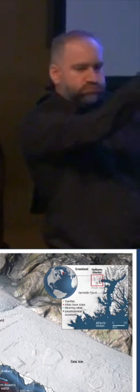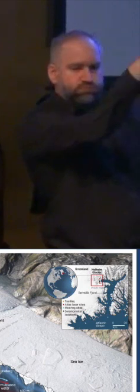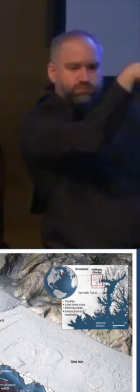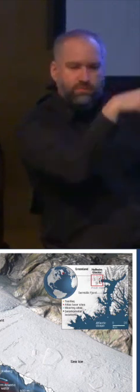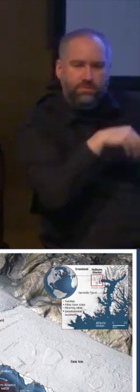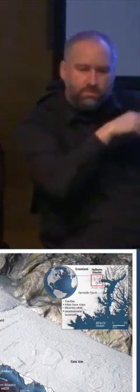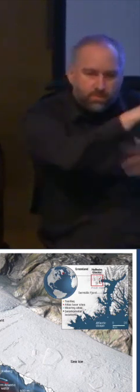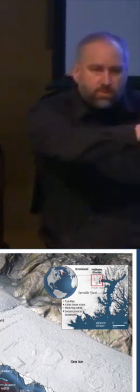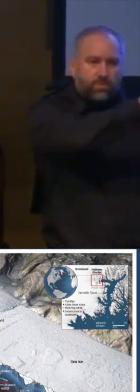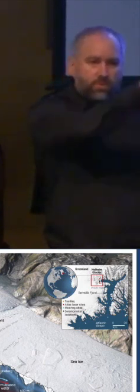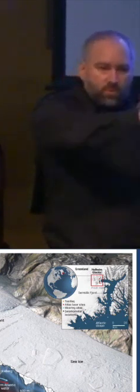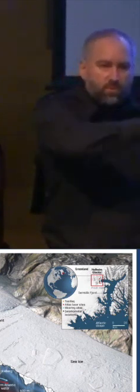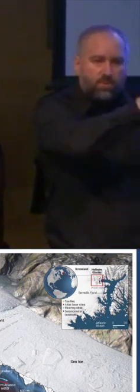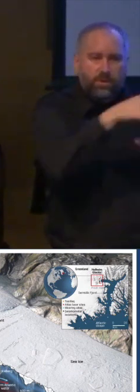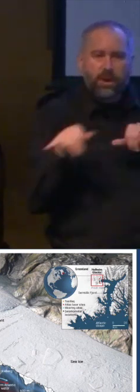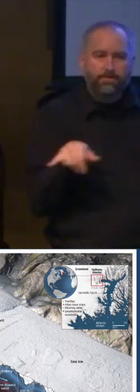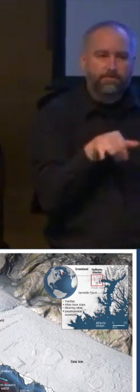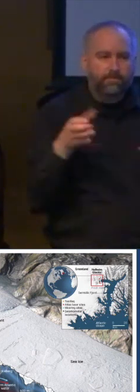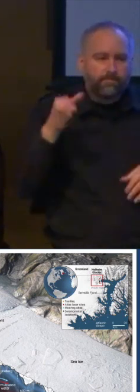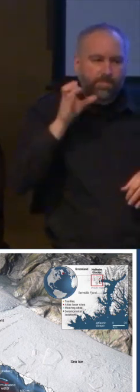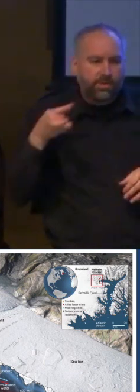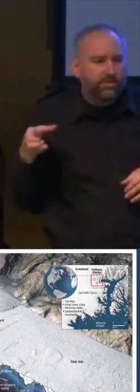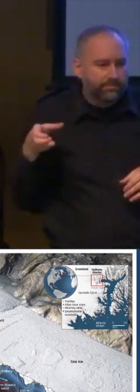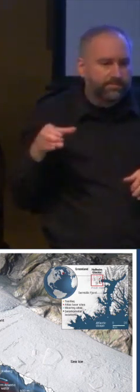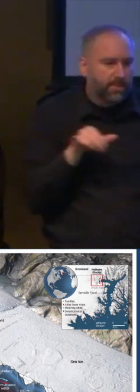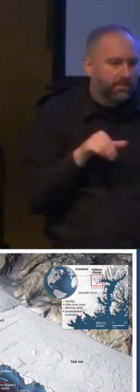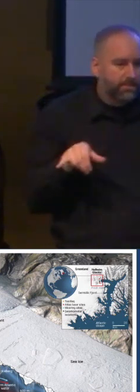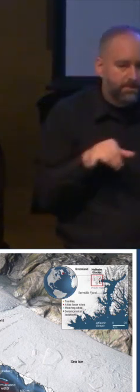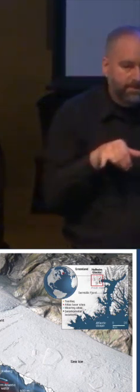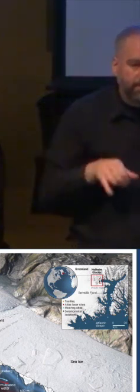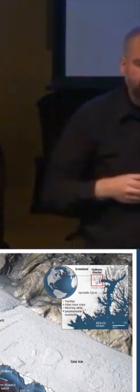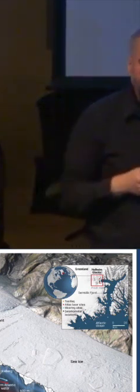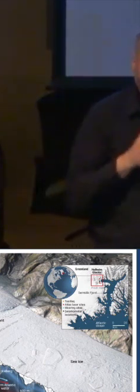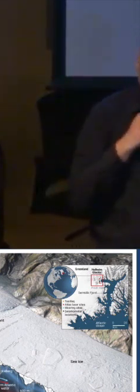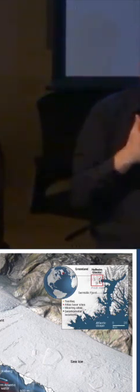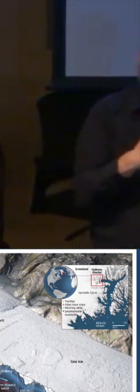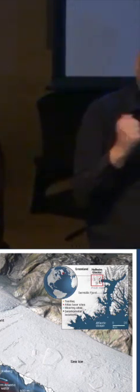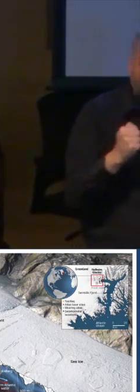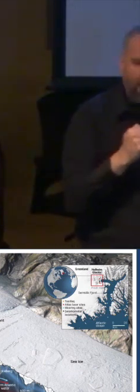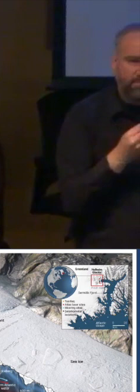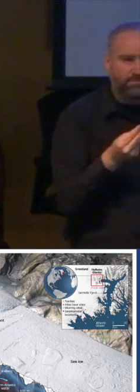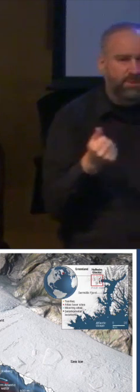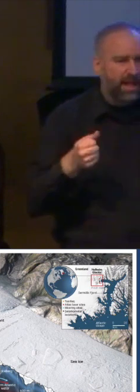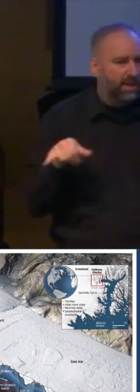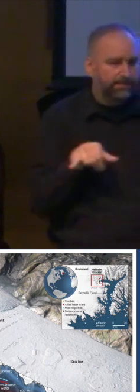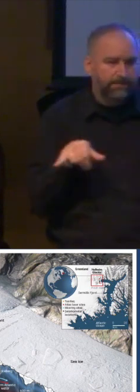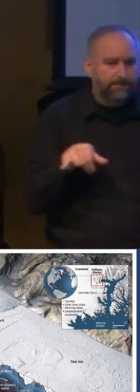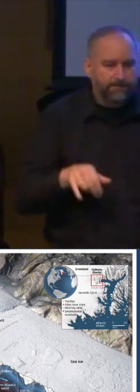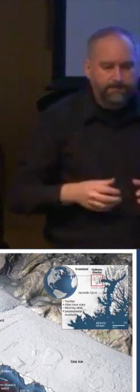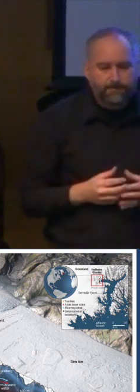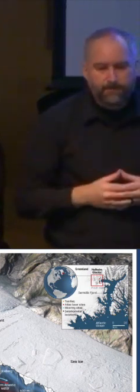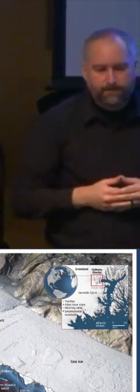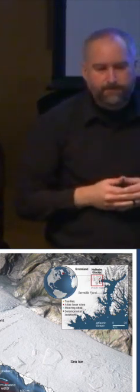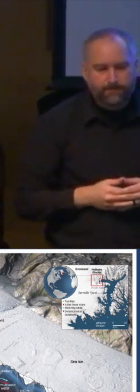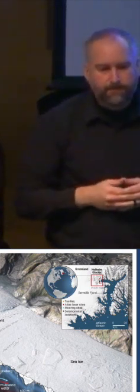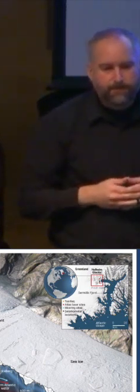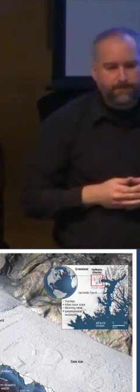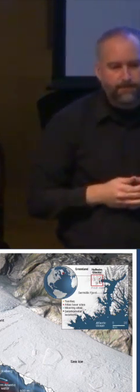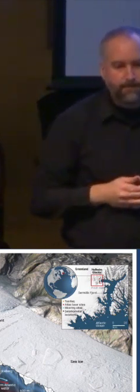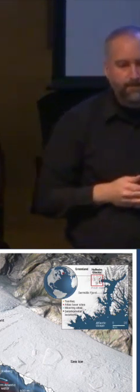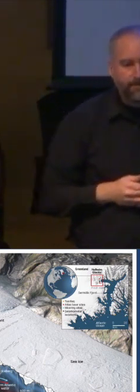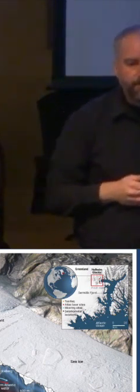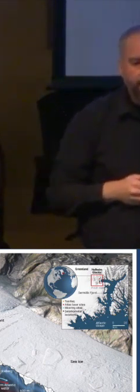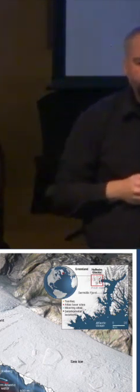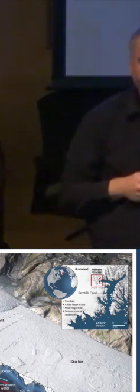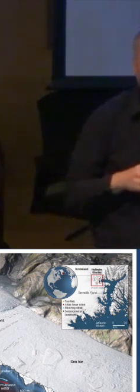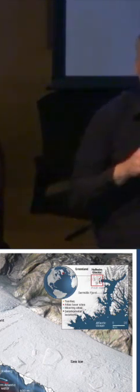see. This is now a computer simulation based on the measurements at Helheim that shows you this idea of fresh water